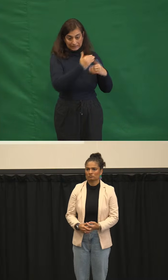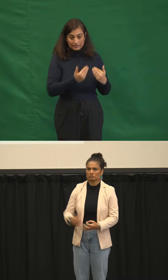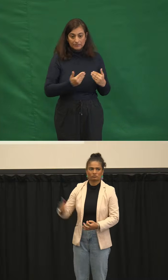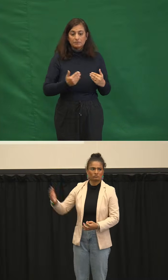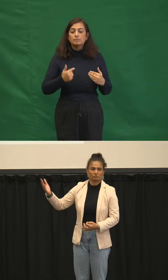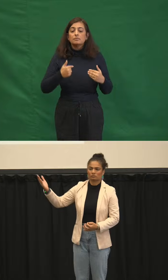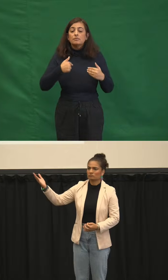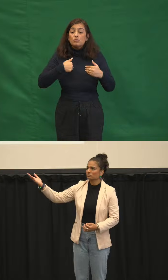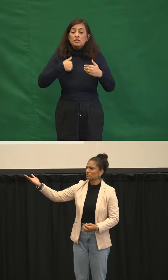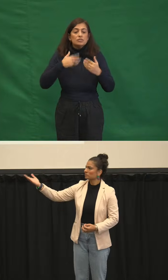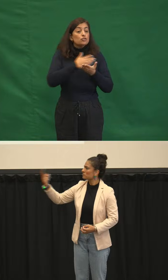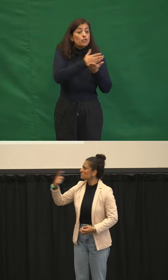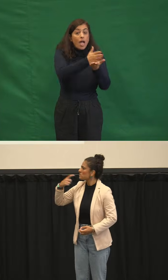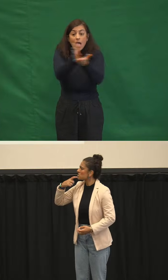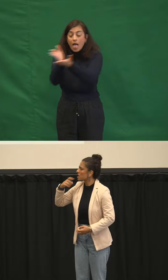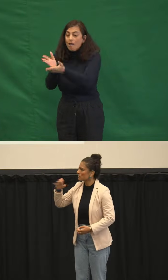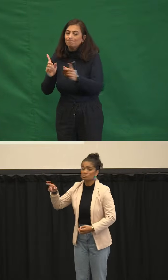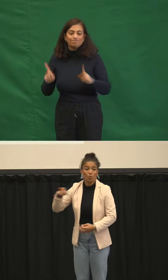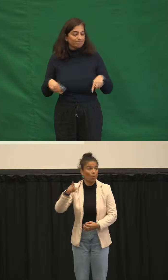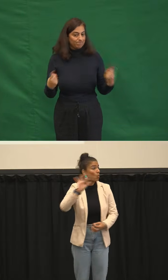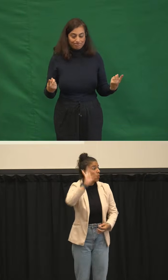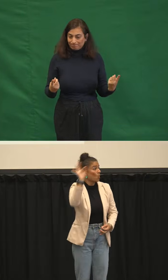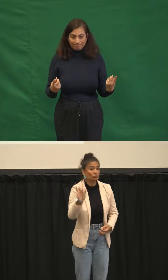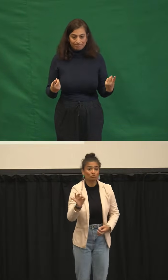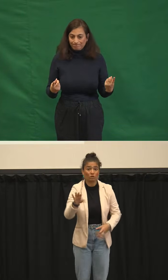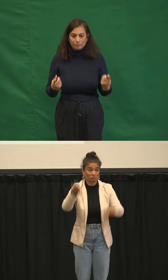do we resolve that issue?